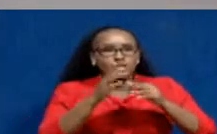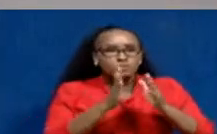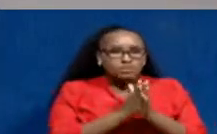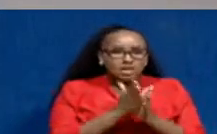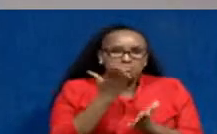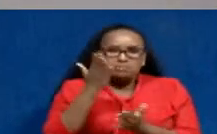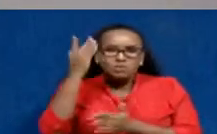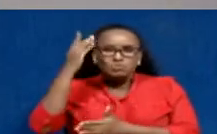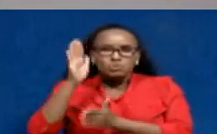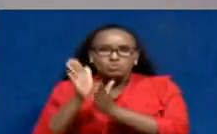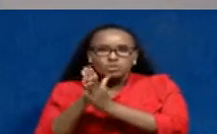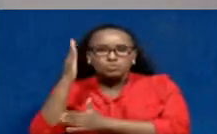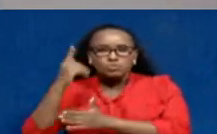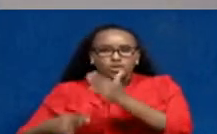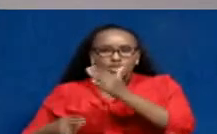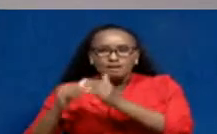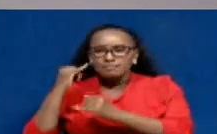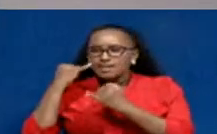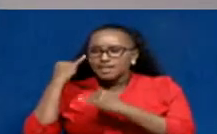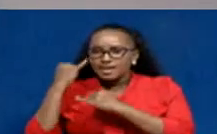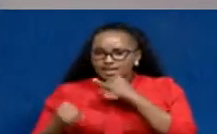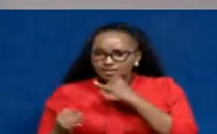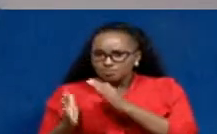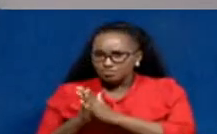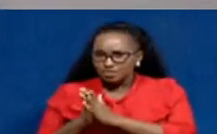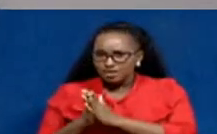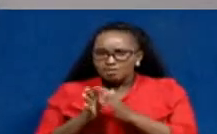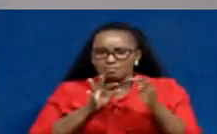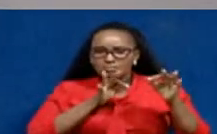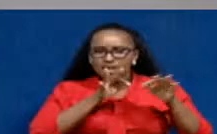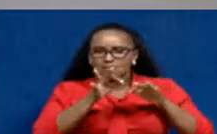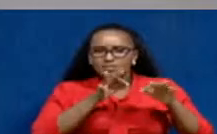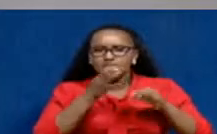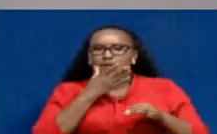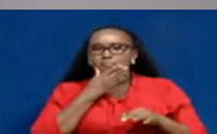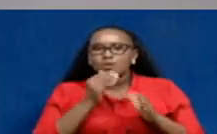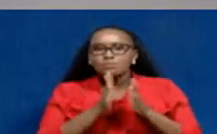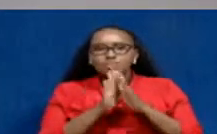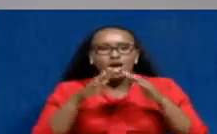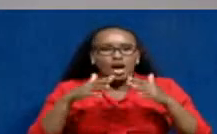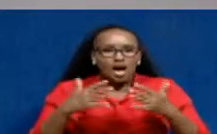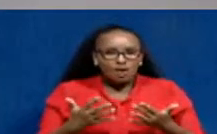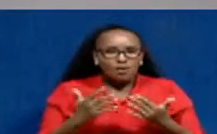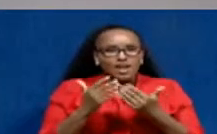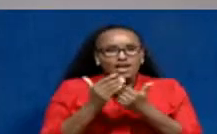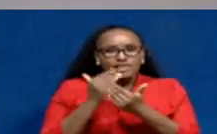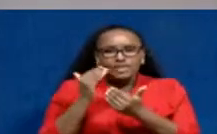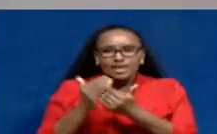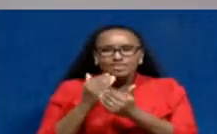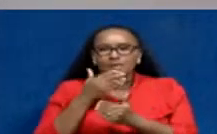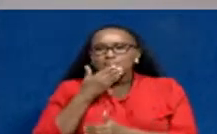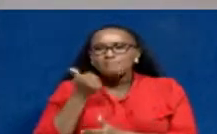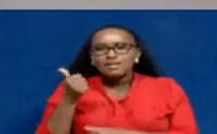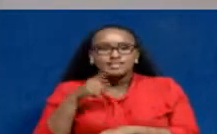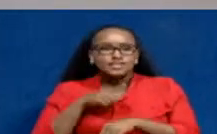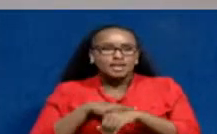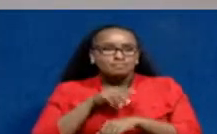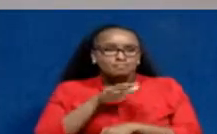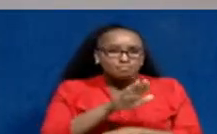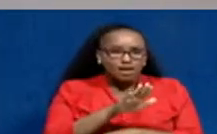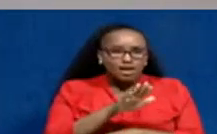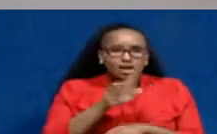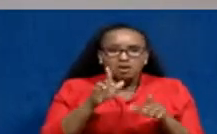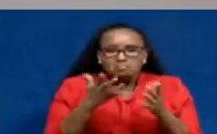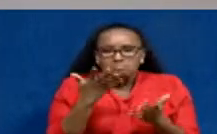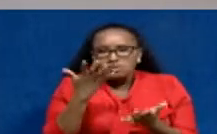or by what he finished? Do you measure a man by how he handled his finest moments, or